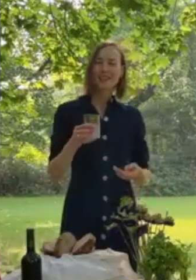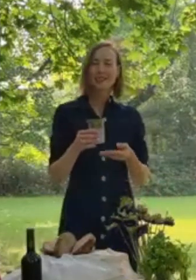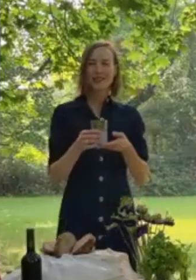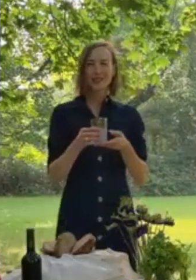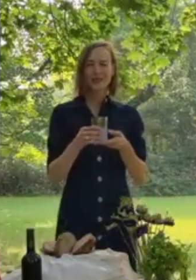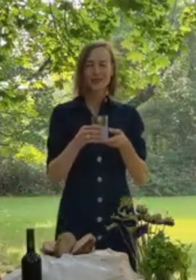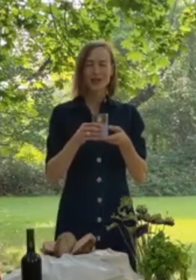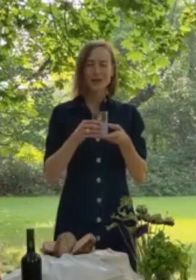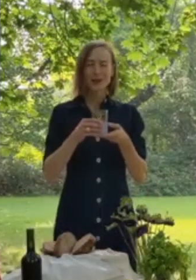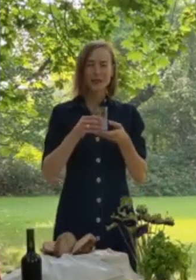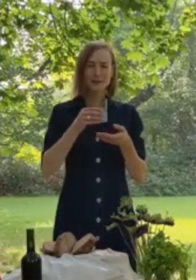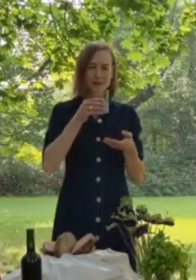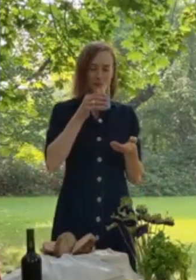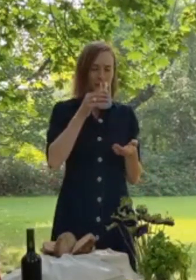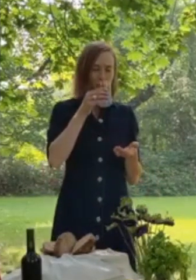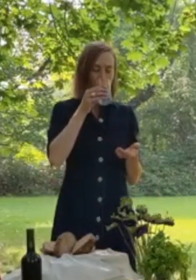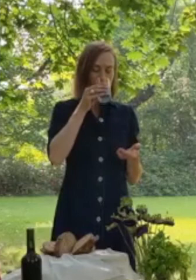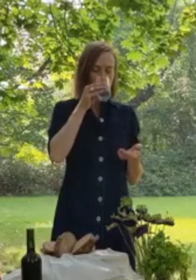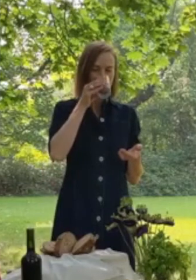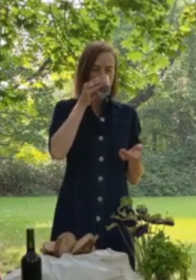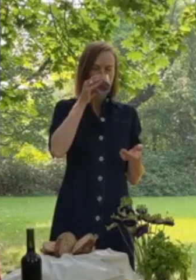Take and drink this cup of heaven.